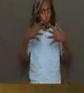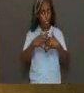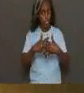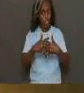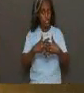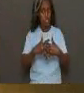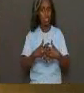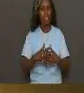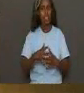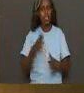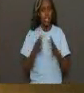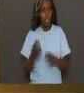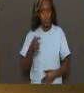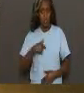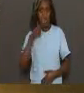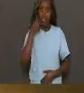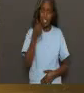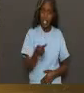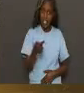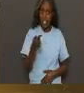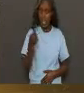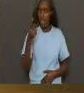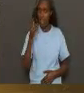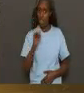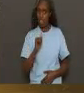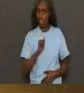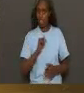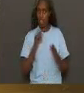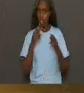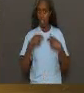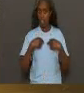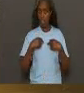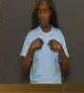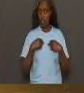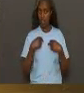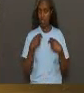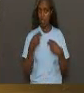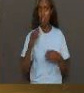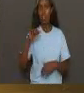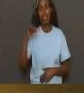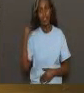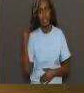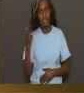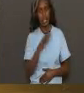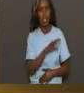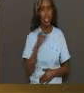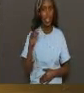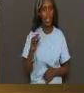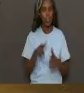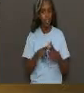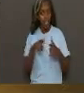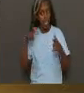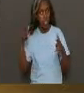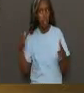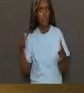If I said that I have an apple, a banana, and a